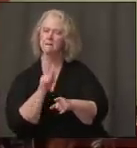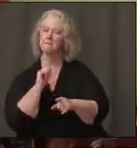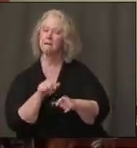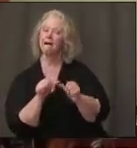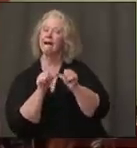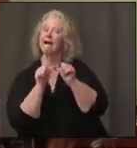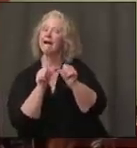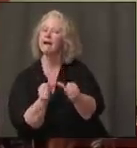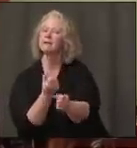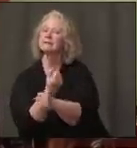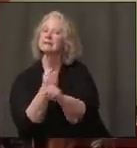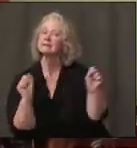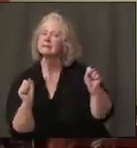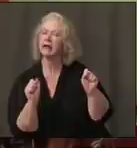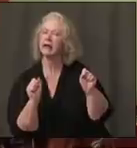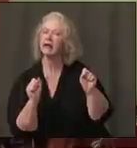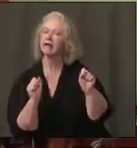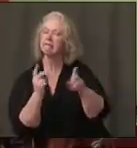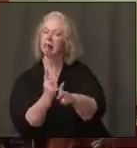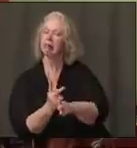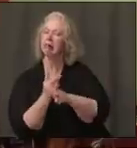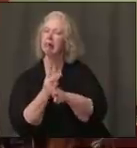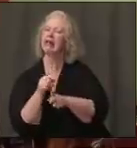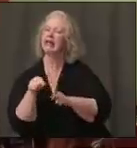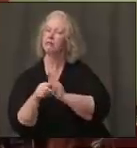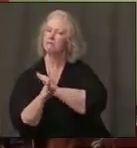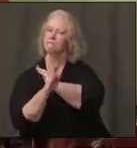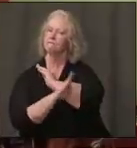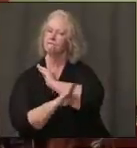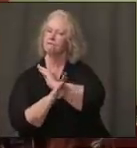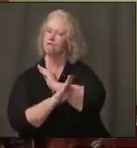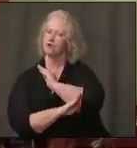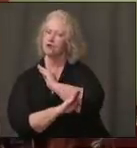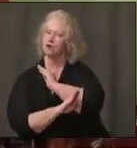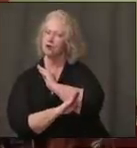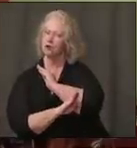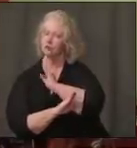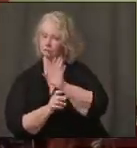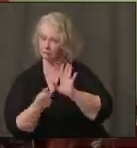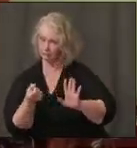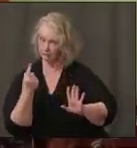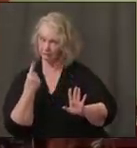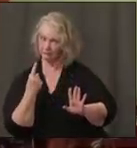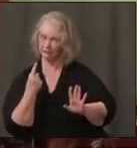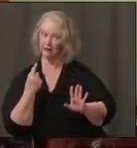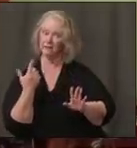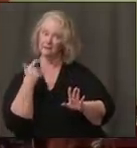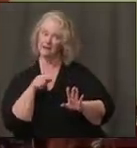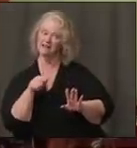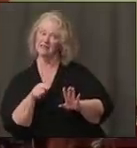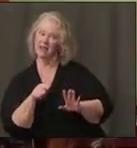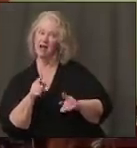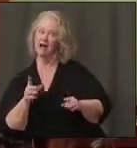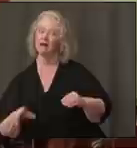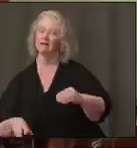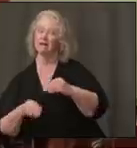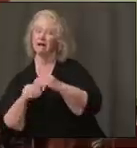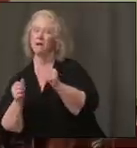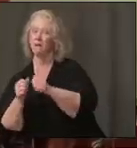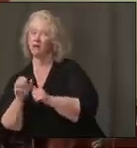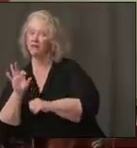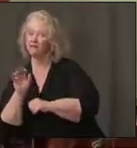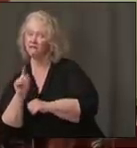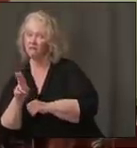fall should the coronavirus come back and in conjunction with influenza. But you have done this